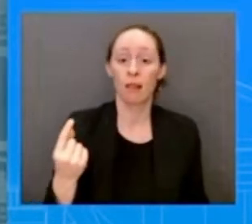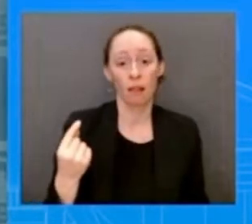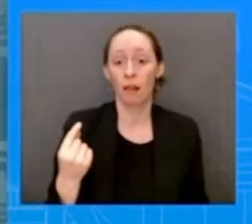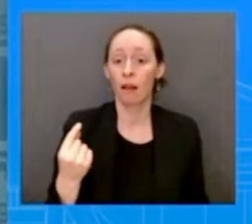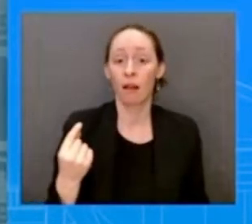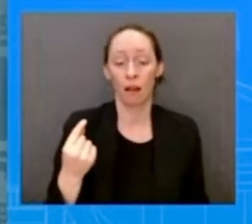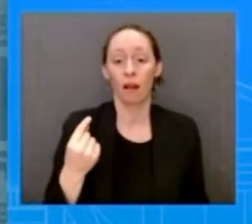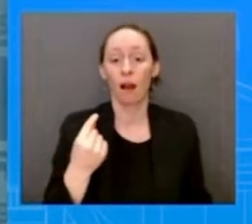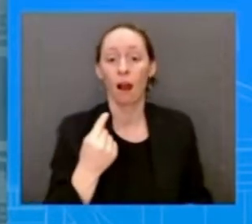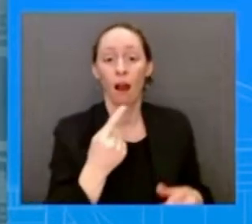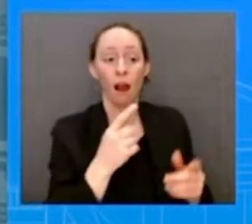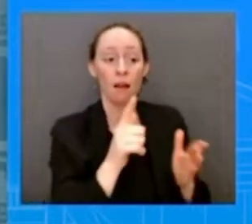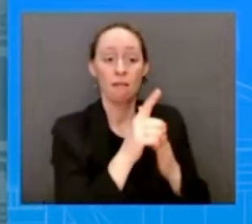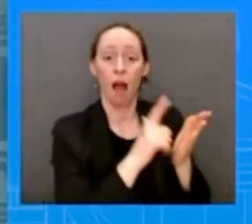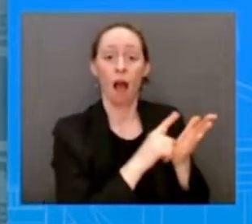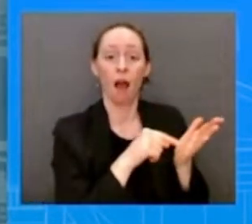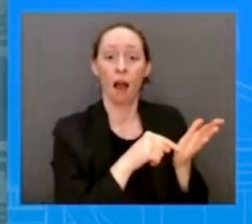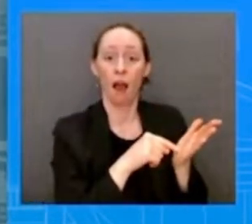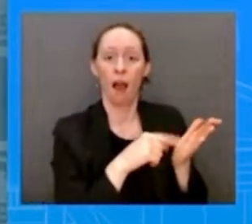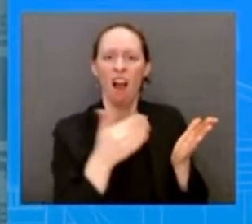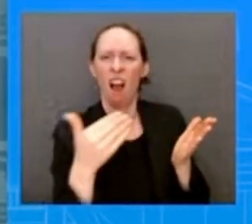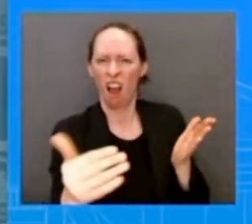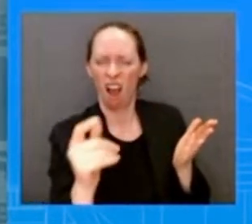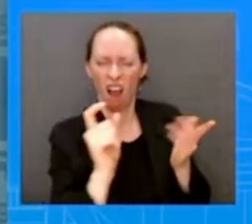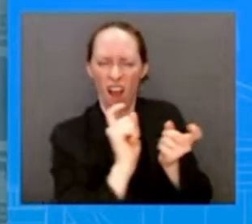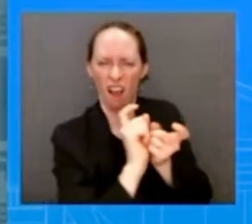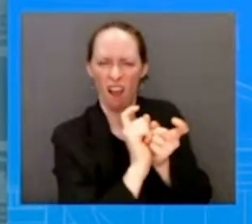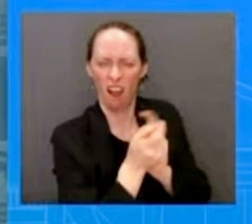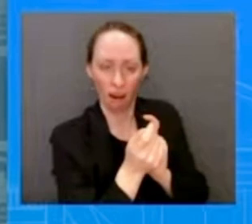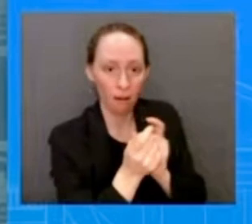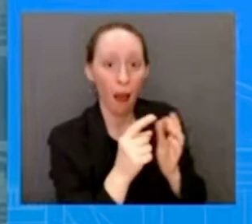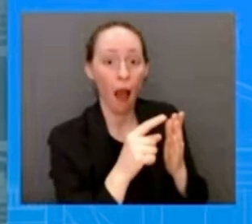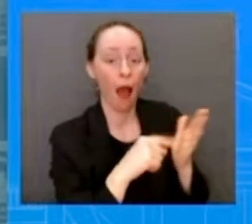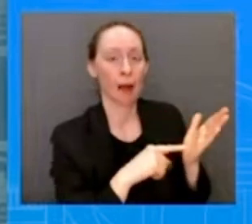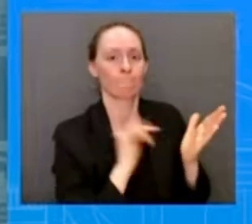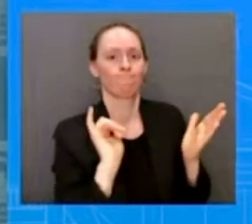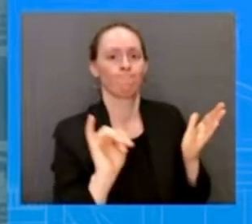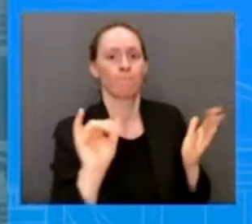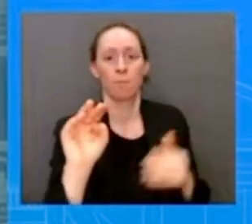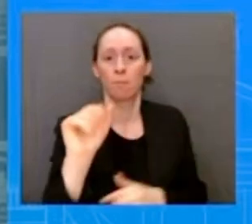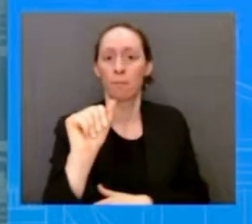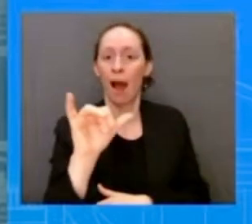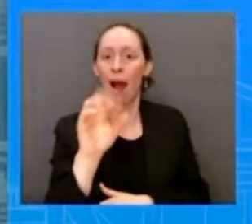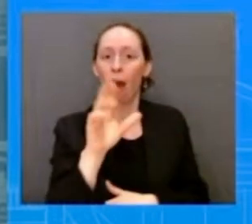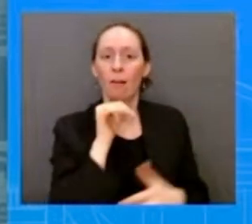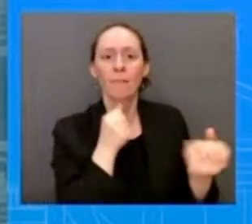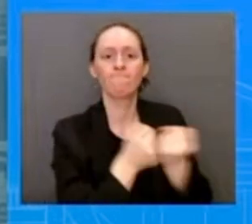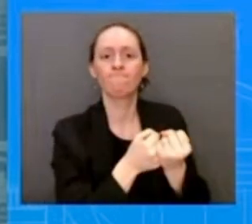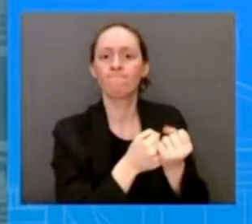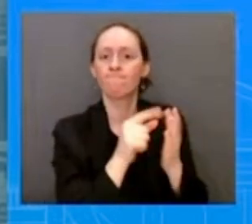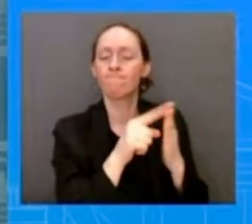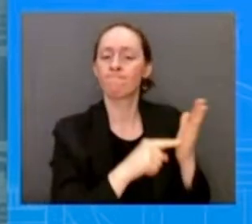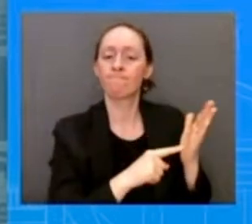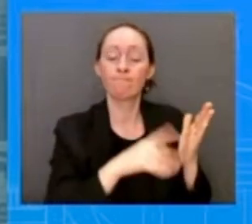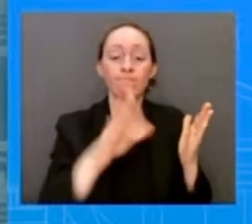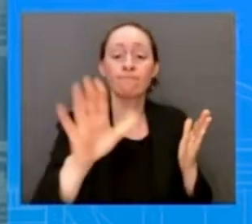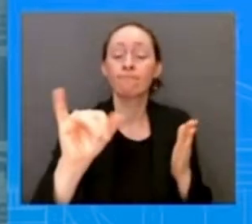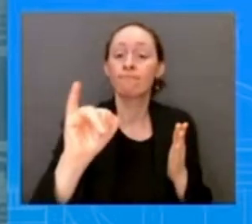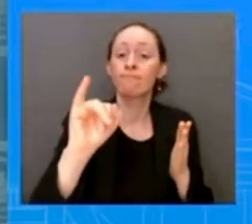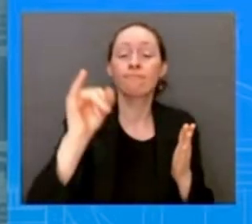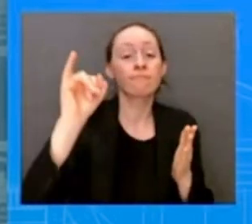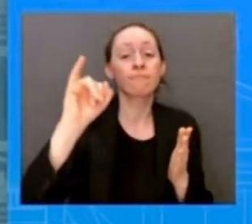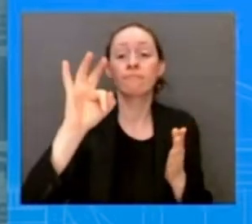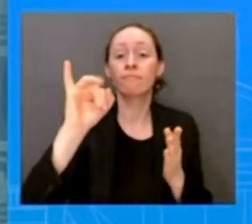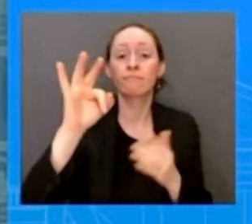like lowering penalties for carjacking. So this piece is different, but again, it doesn't change the administration strongly supporting